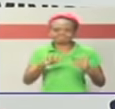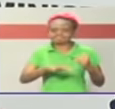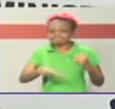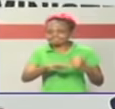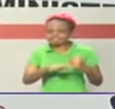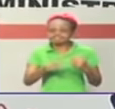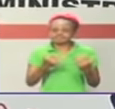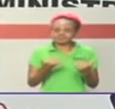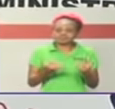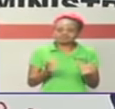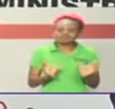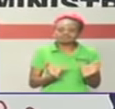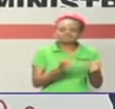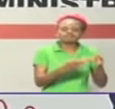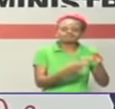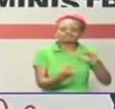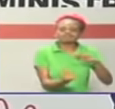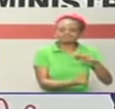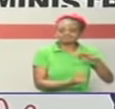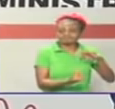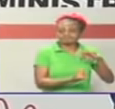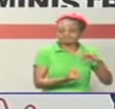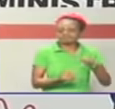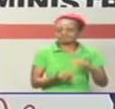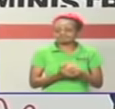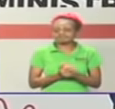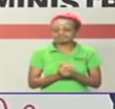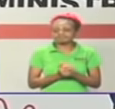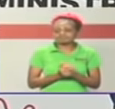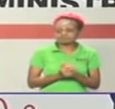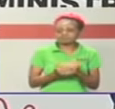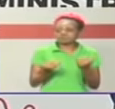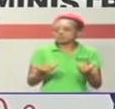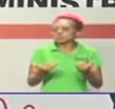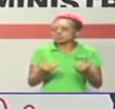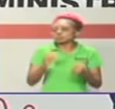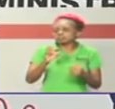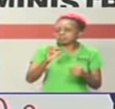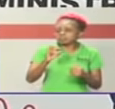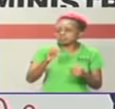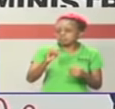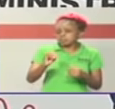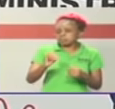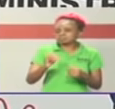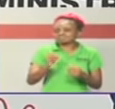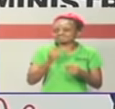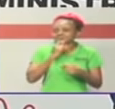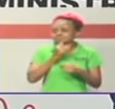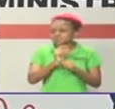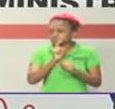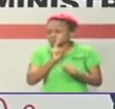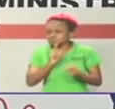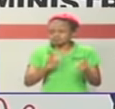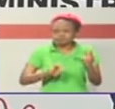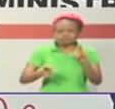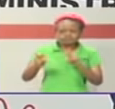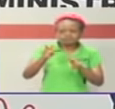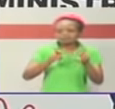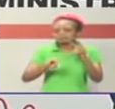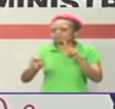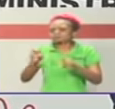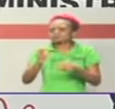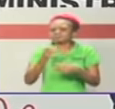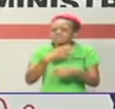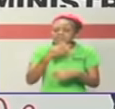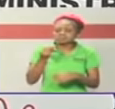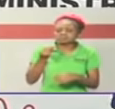isolation, being followed up by the relevant county medical officers of health and, of course, the chief medical officer on whose behalf